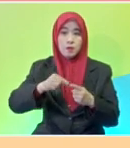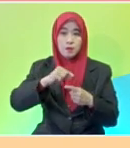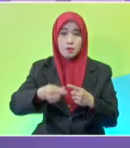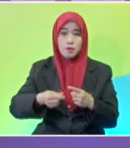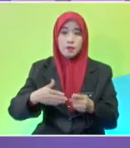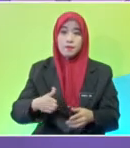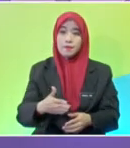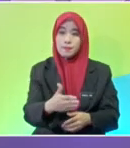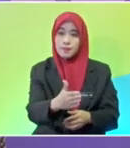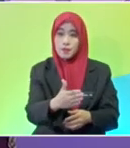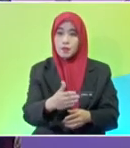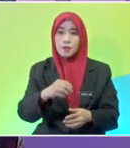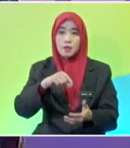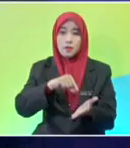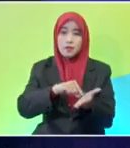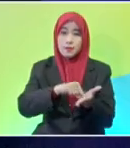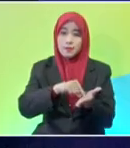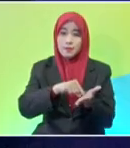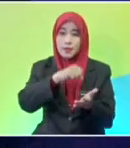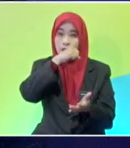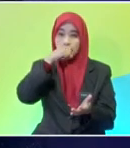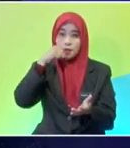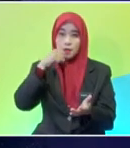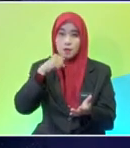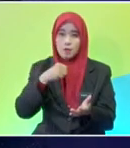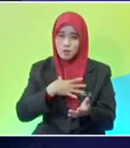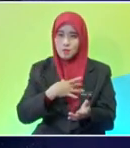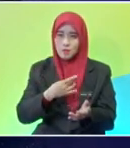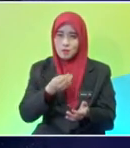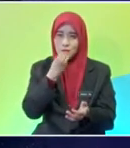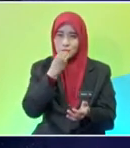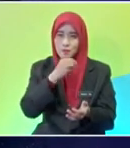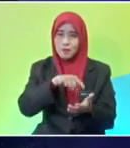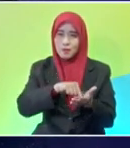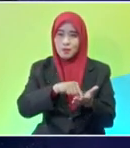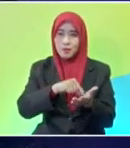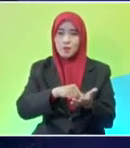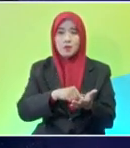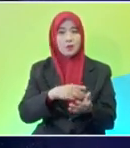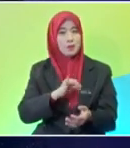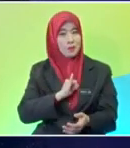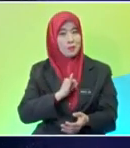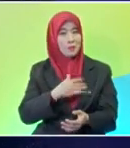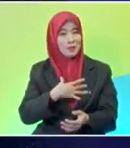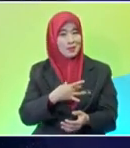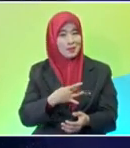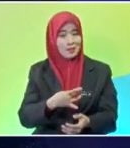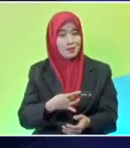chicken. You like to take chicken? I do. I believe it's in a lot of meals in Malaysia. Exactly. So that's